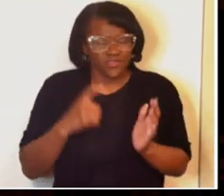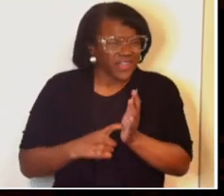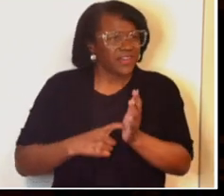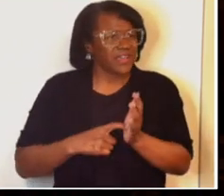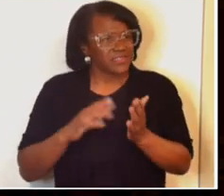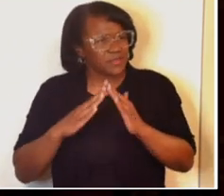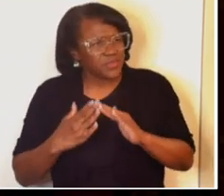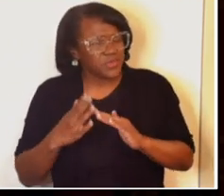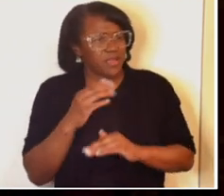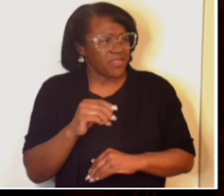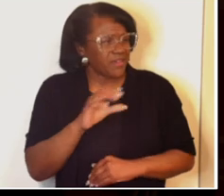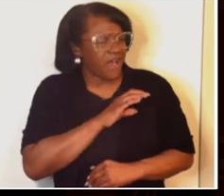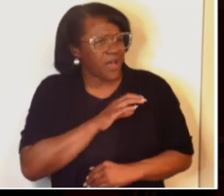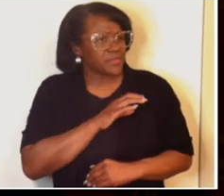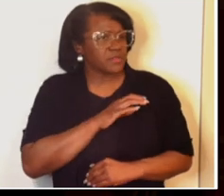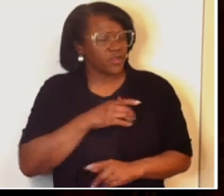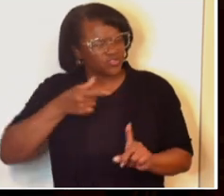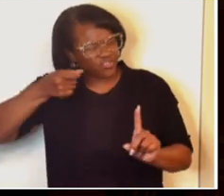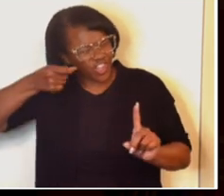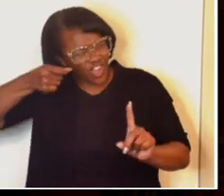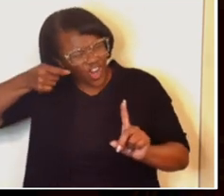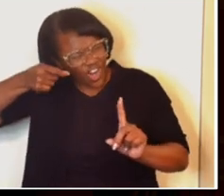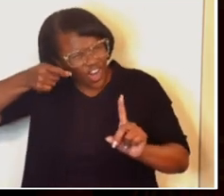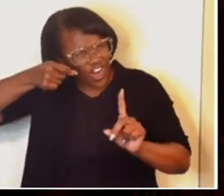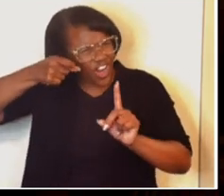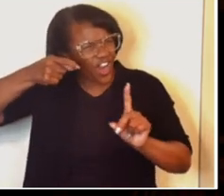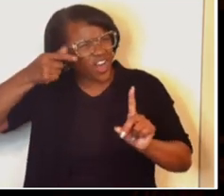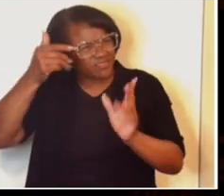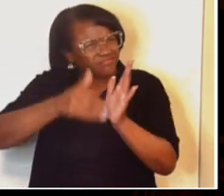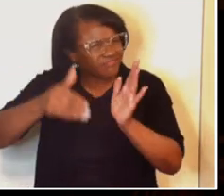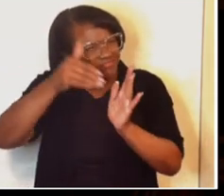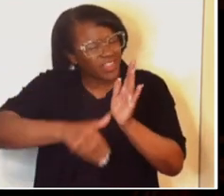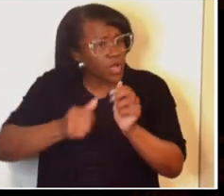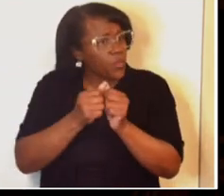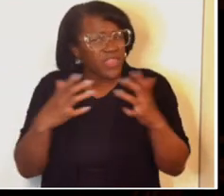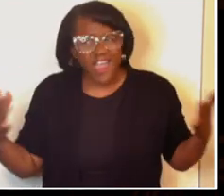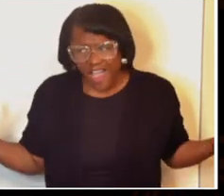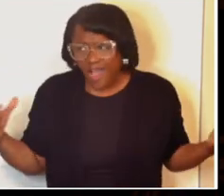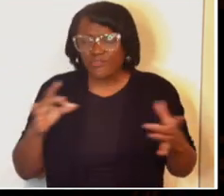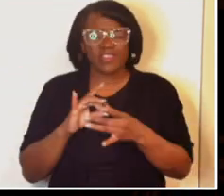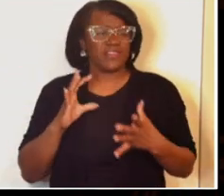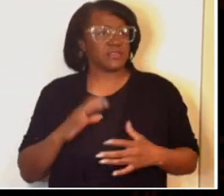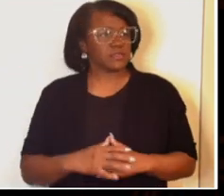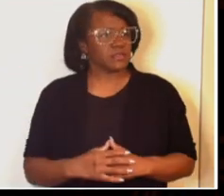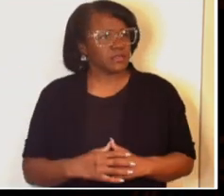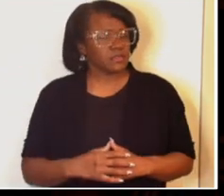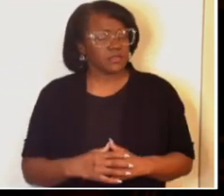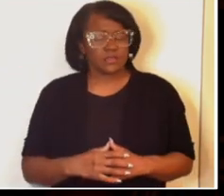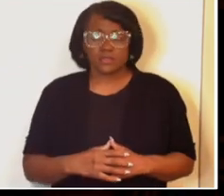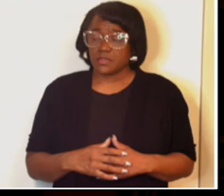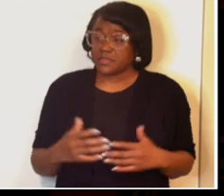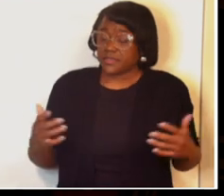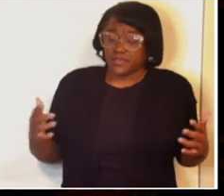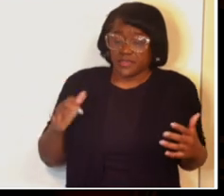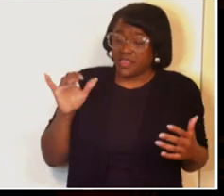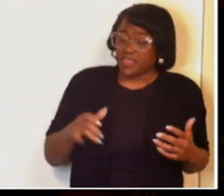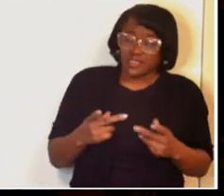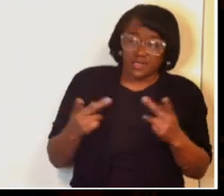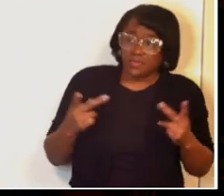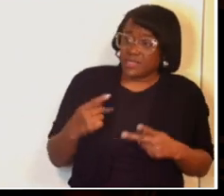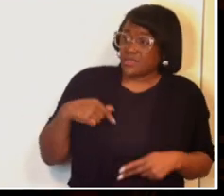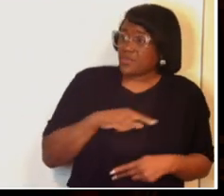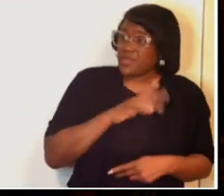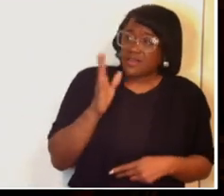all being triggered again and again without release." "Them and us," he said. That's a place we never step out from.